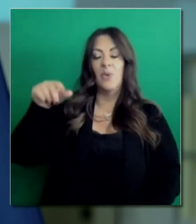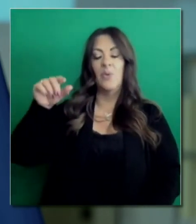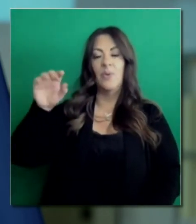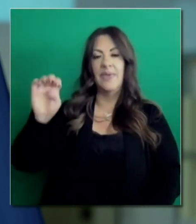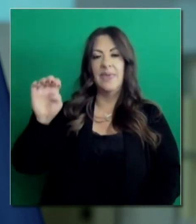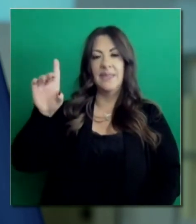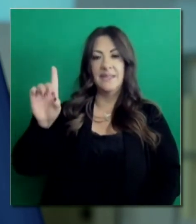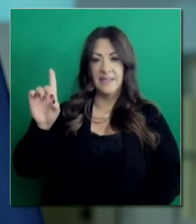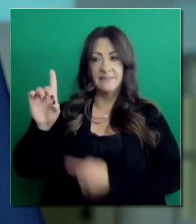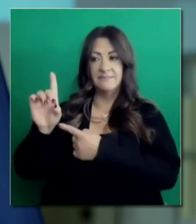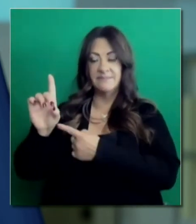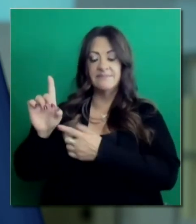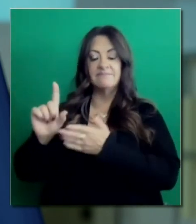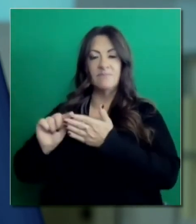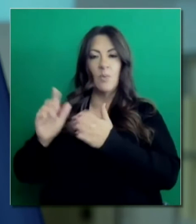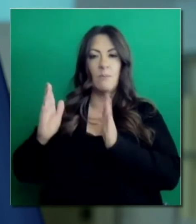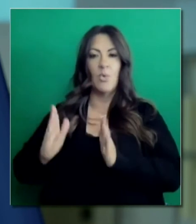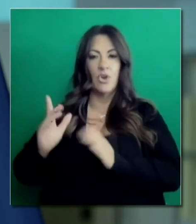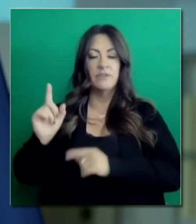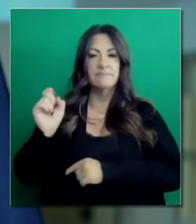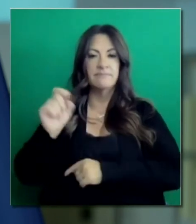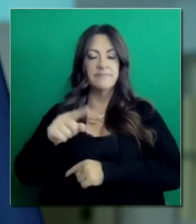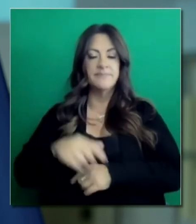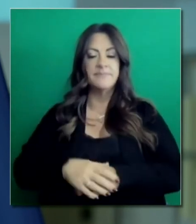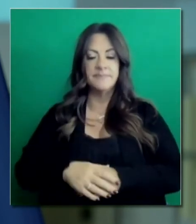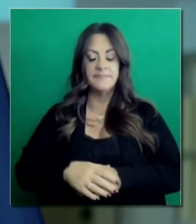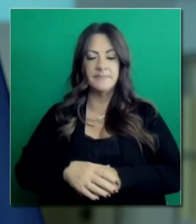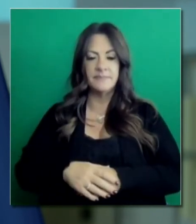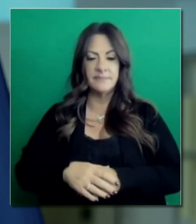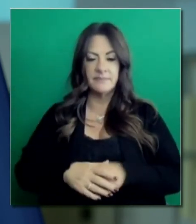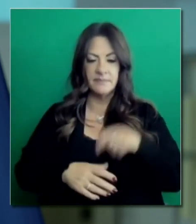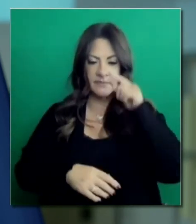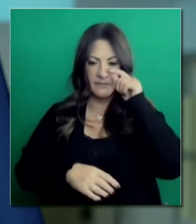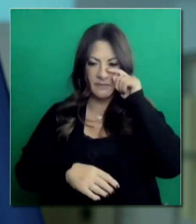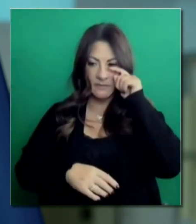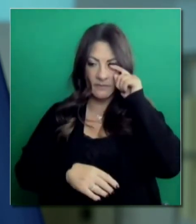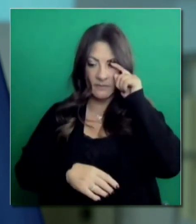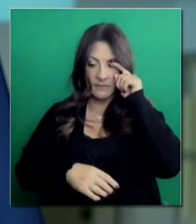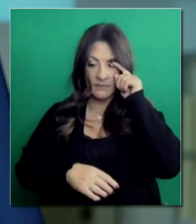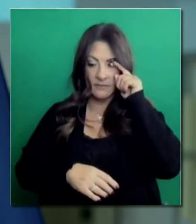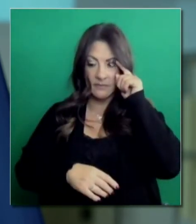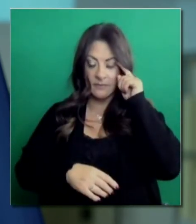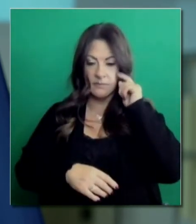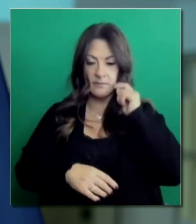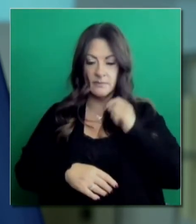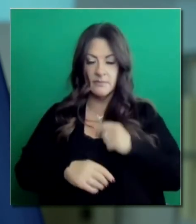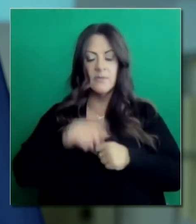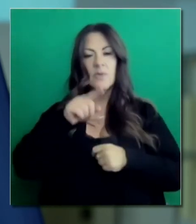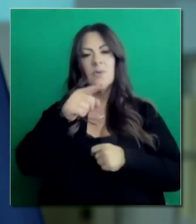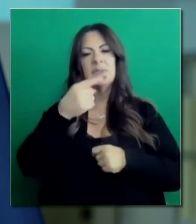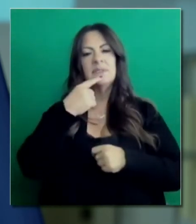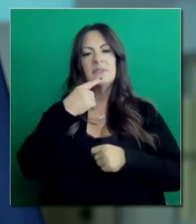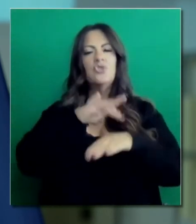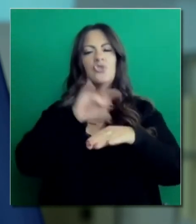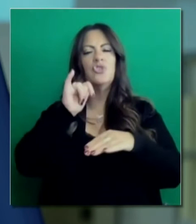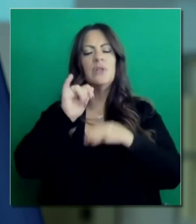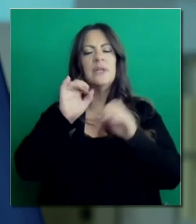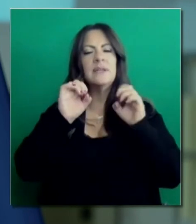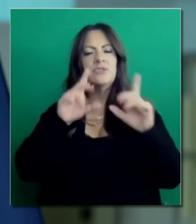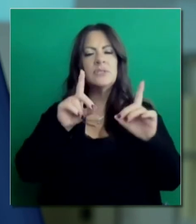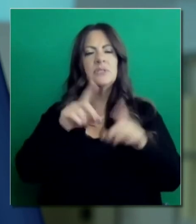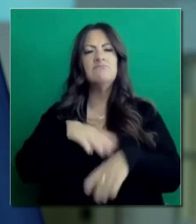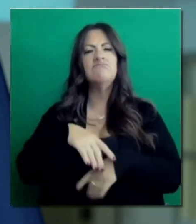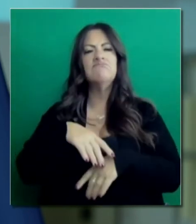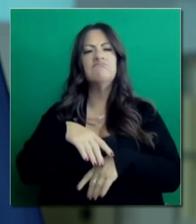Hi, Governor. Thanks for taking our question. You've always said that early education and child care providers are a priority for your